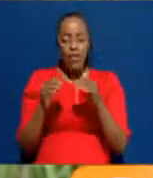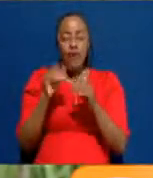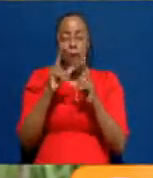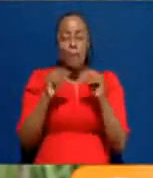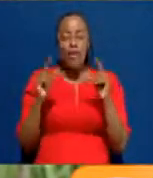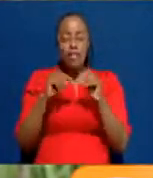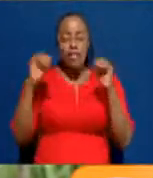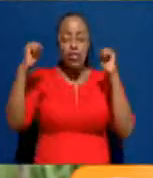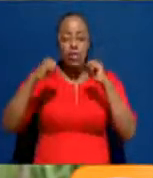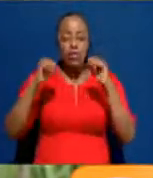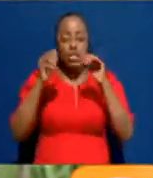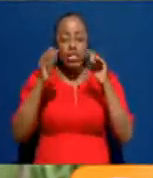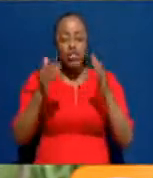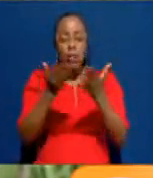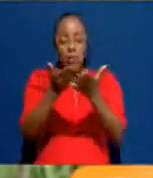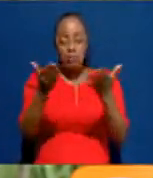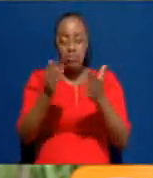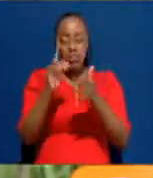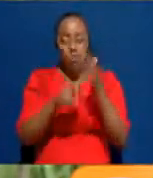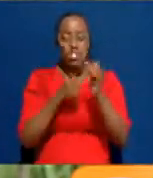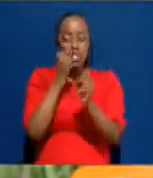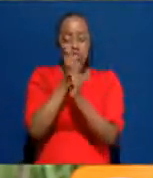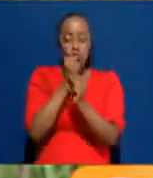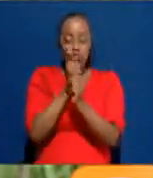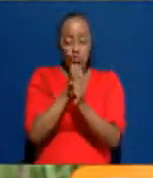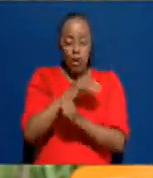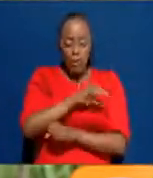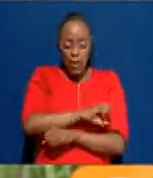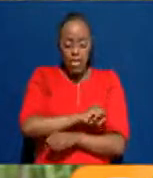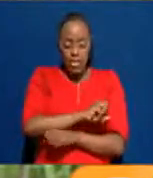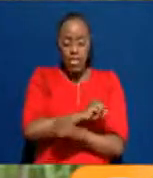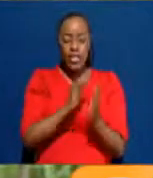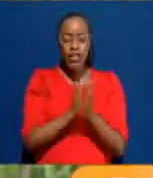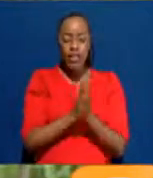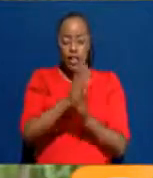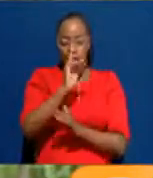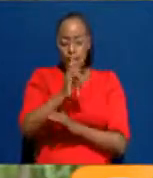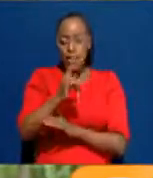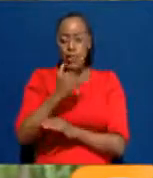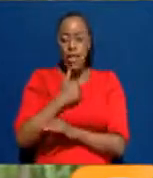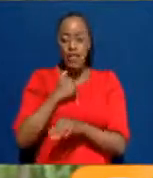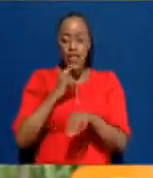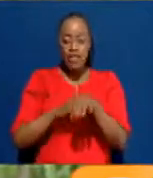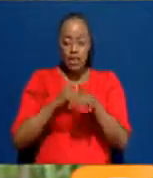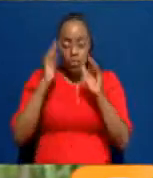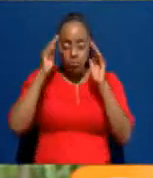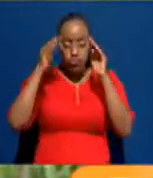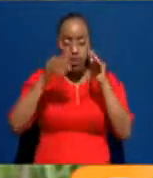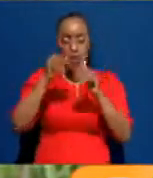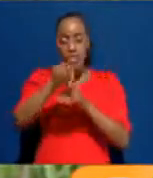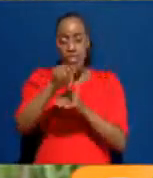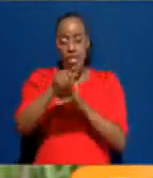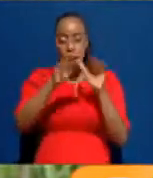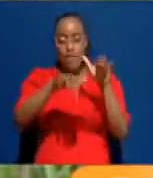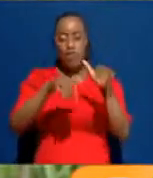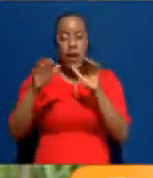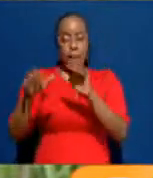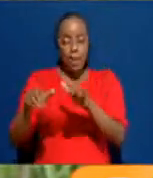to potential farmers out there is to exercise patience and have discipline when venturing into this kind of